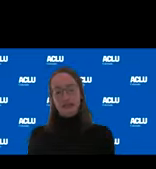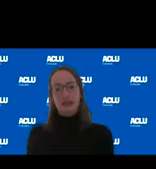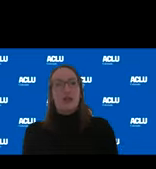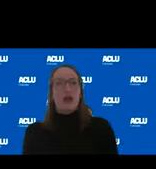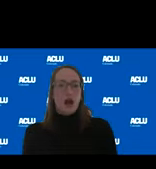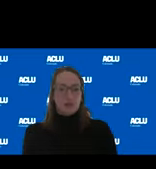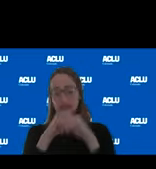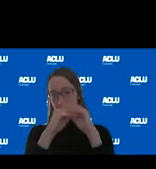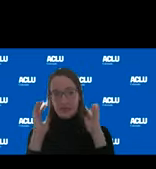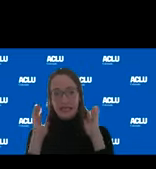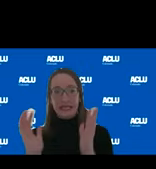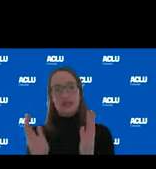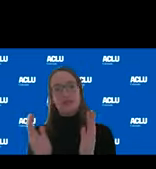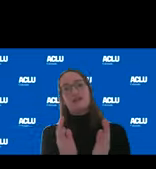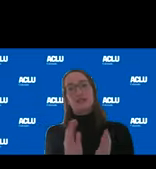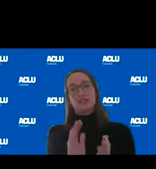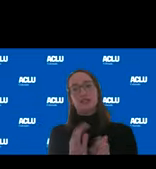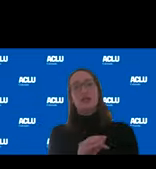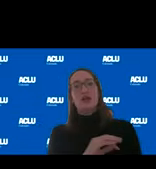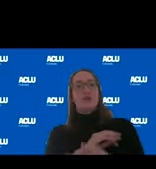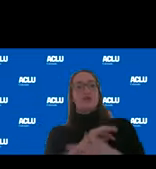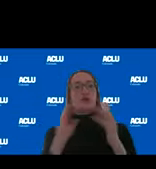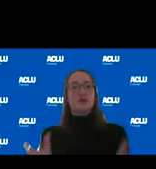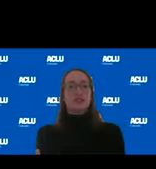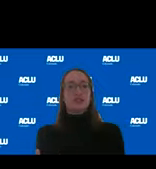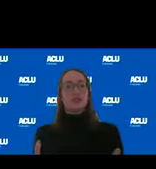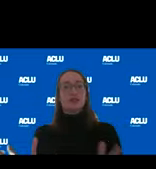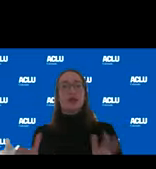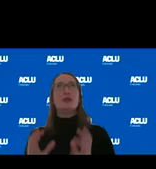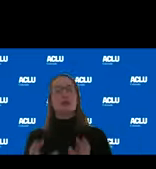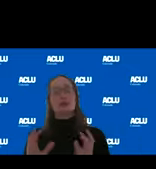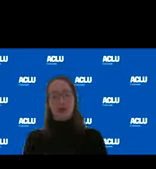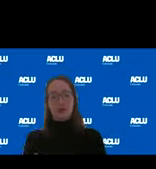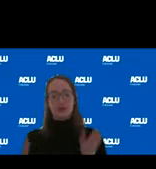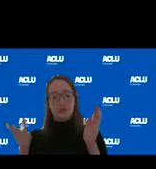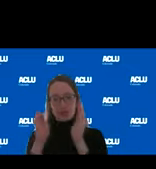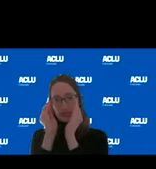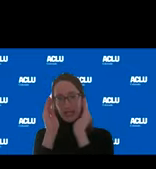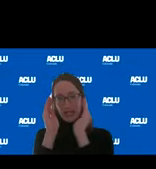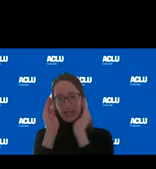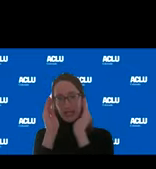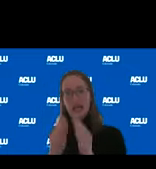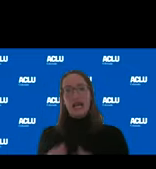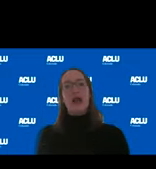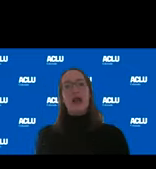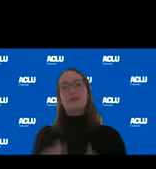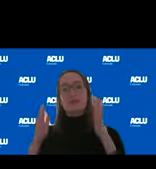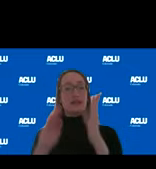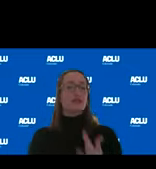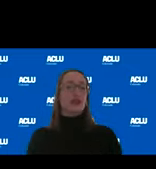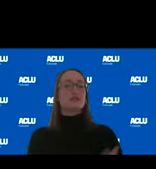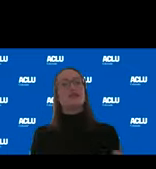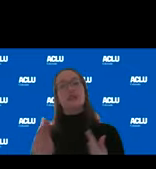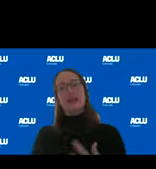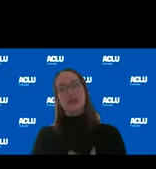everything. So this is the beginning of a conversation. Voting rights is a huge, huge topic. And so we're just looking at a chunk, but this is the beginning